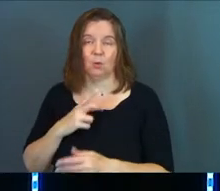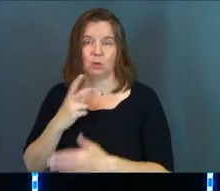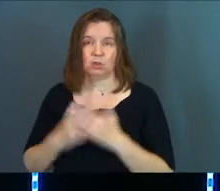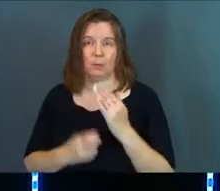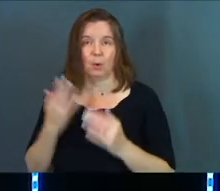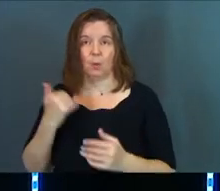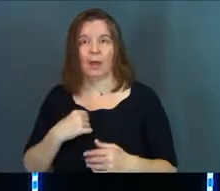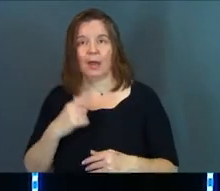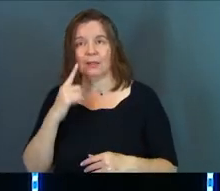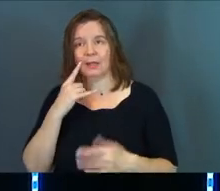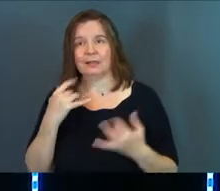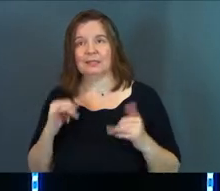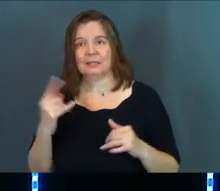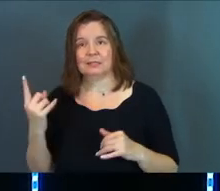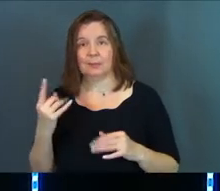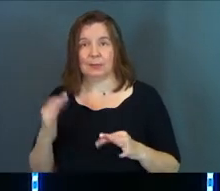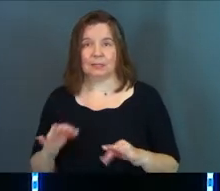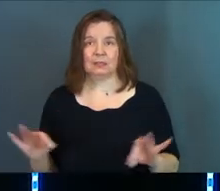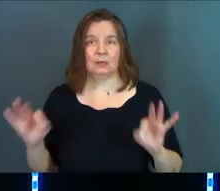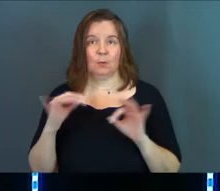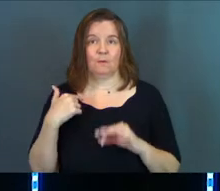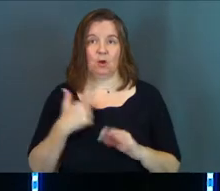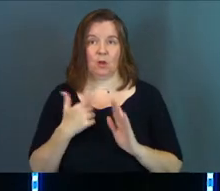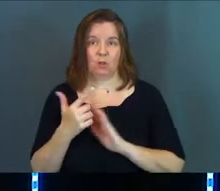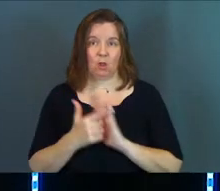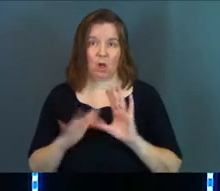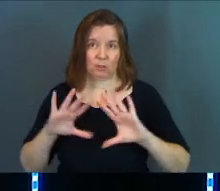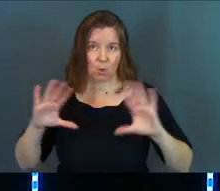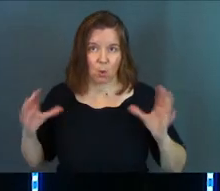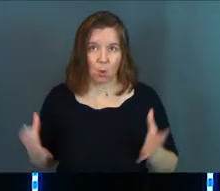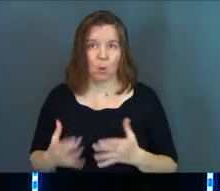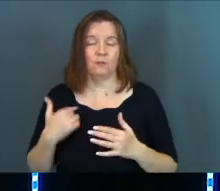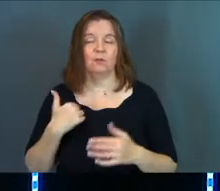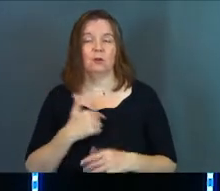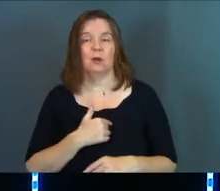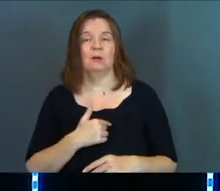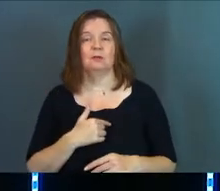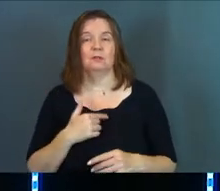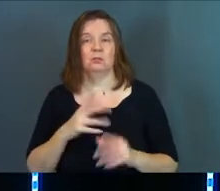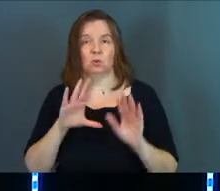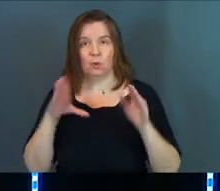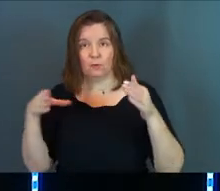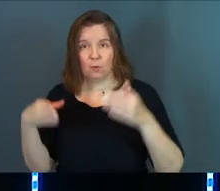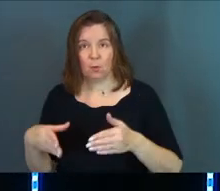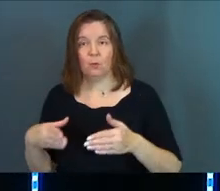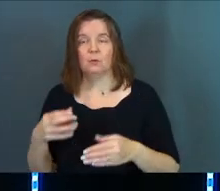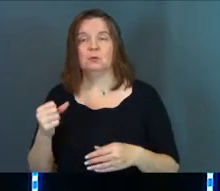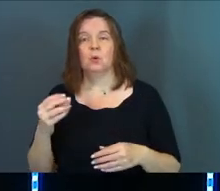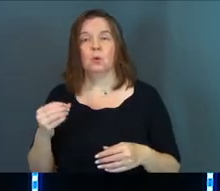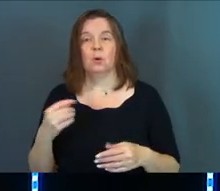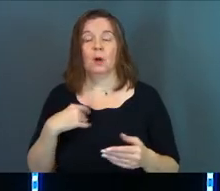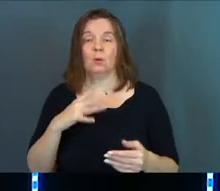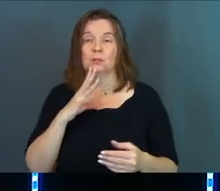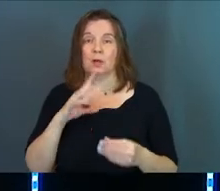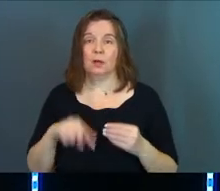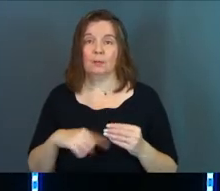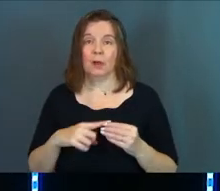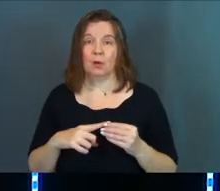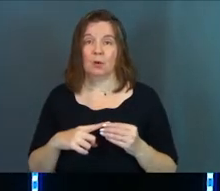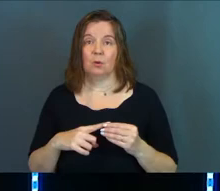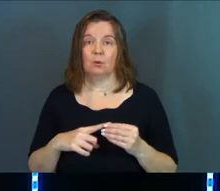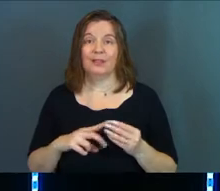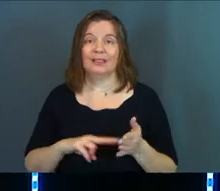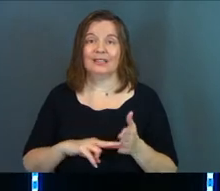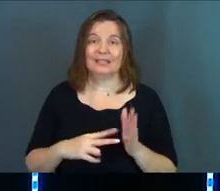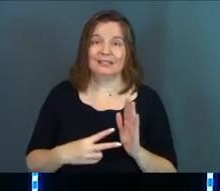into why I think that is still something that's so important for us, the law as a whole, for us to focus on. And so I want to talk about, again,